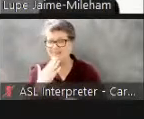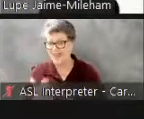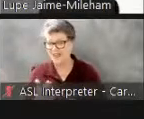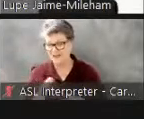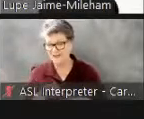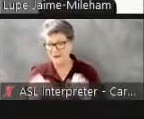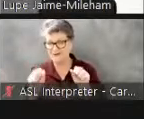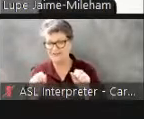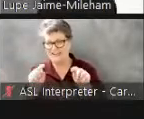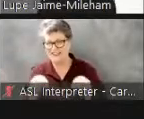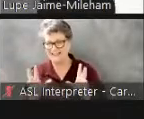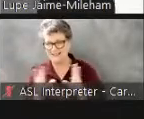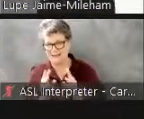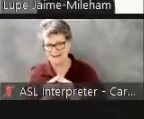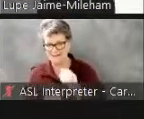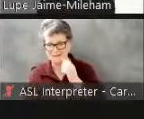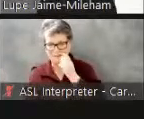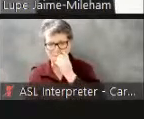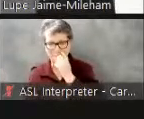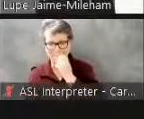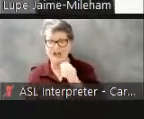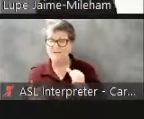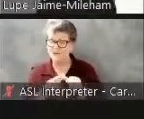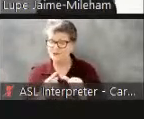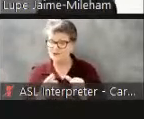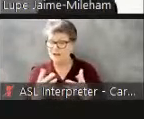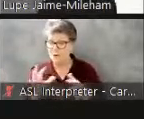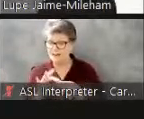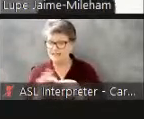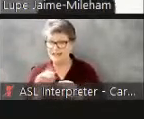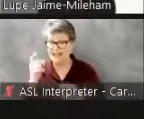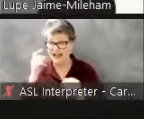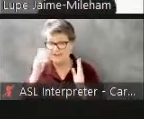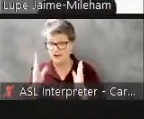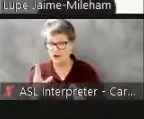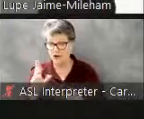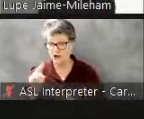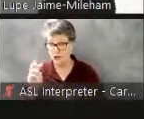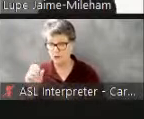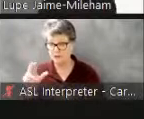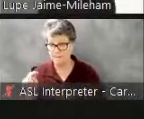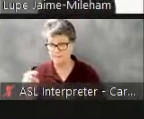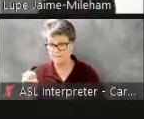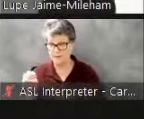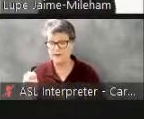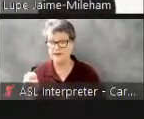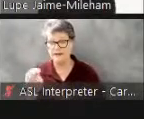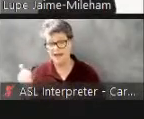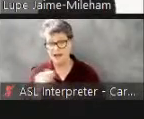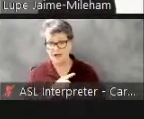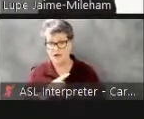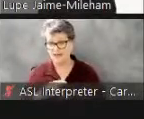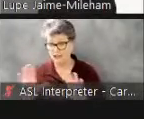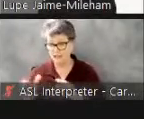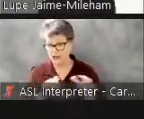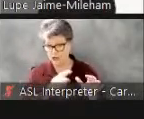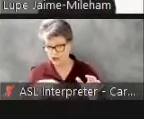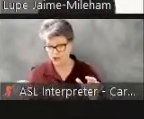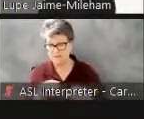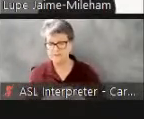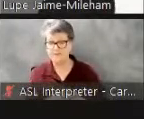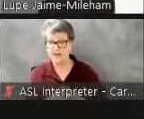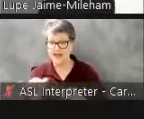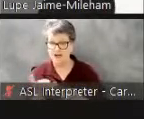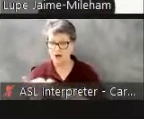this meeting here. First, I want to thank Governor Newsom, other legislatures, as well